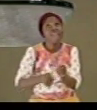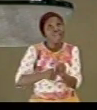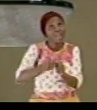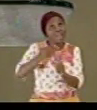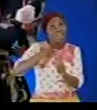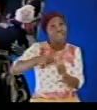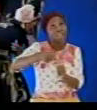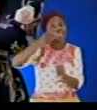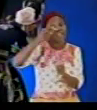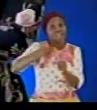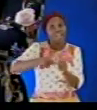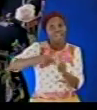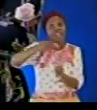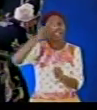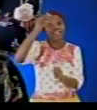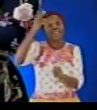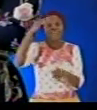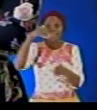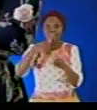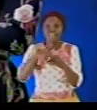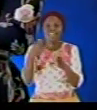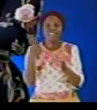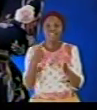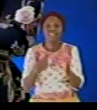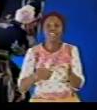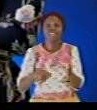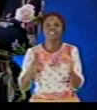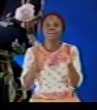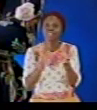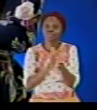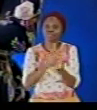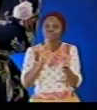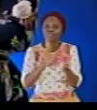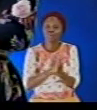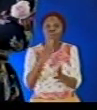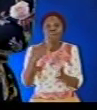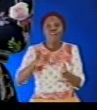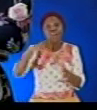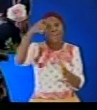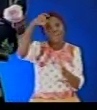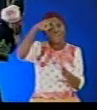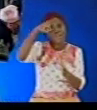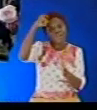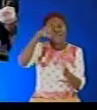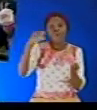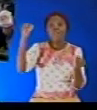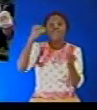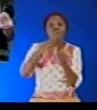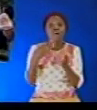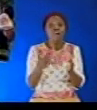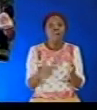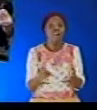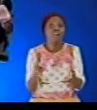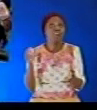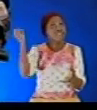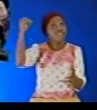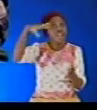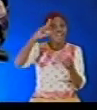higher, higher in the school of wisdom, more of grace to